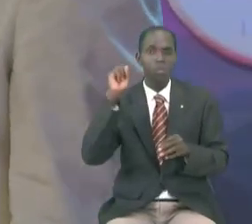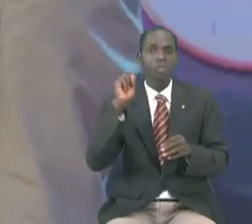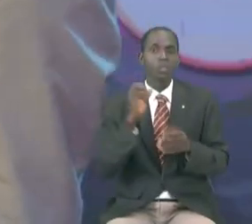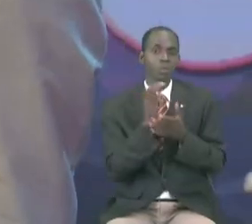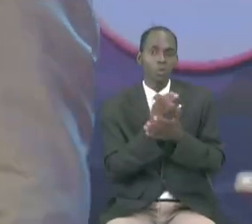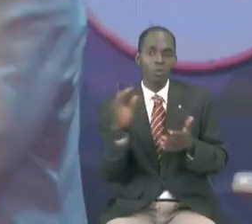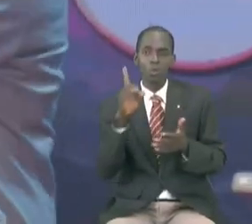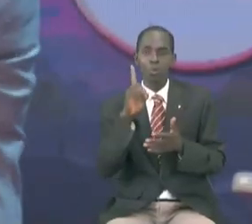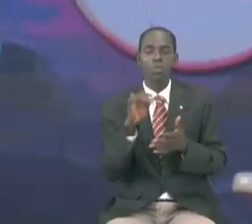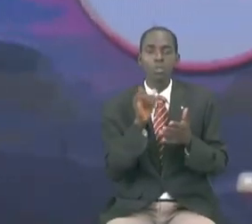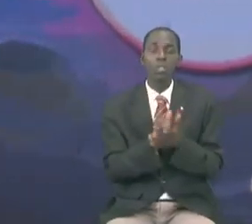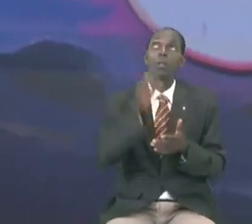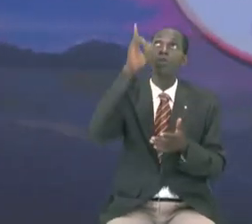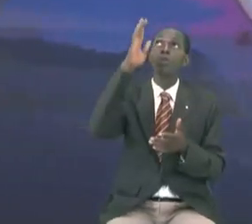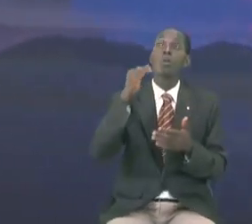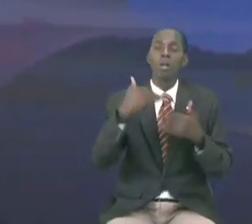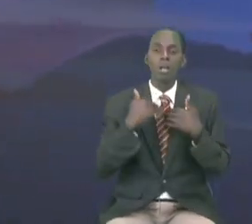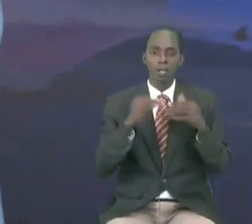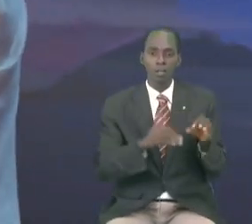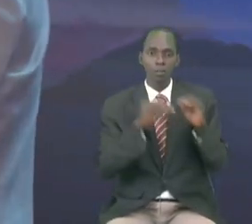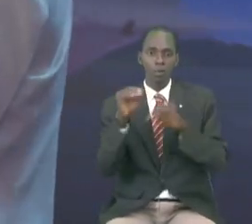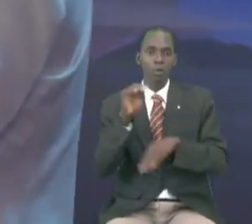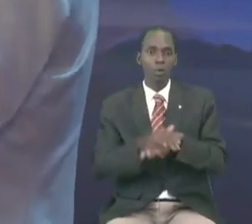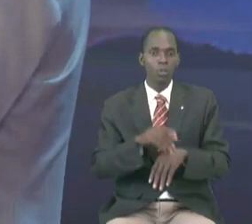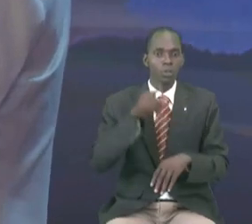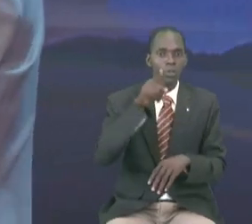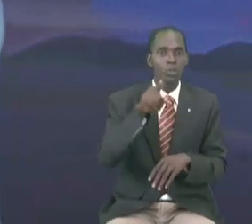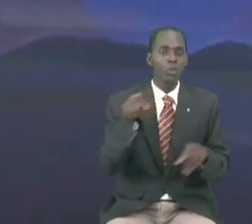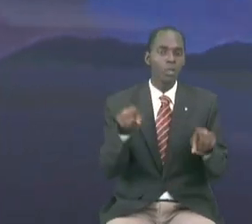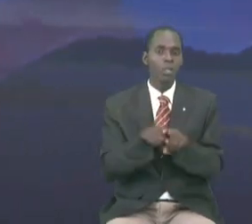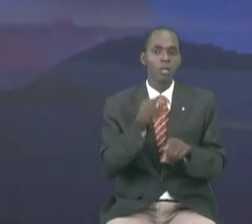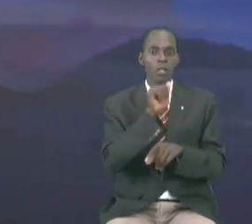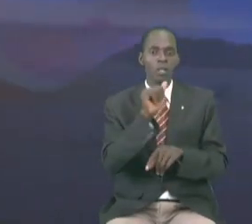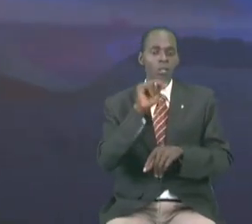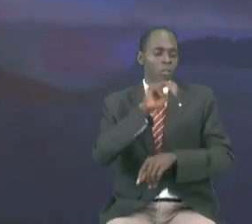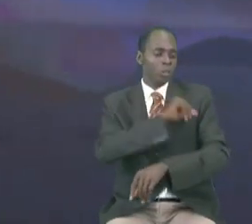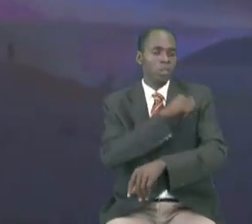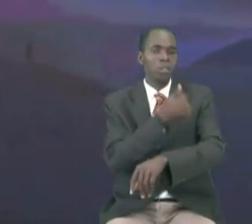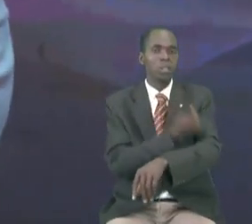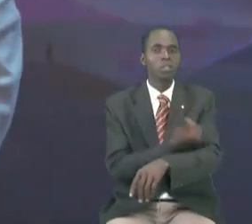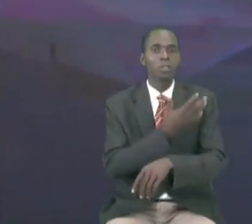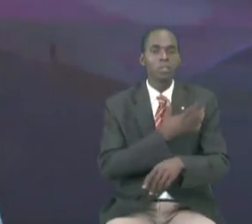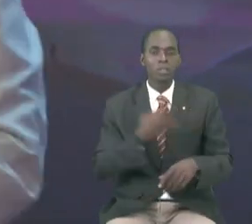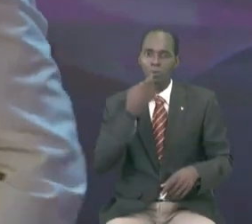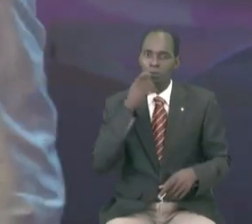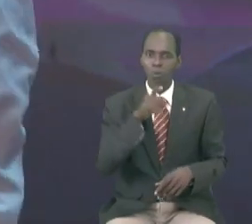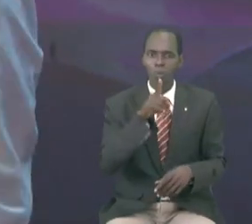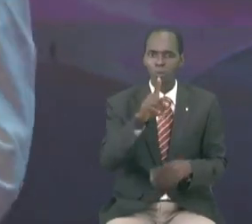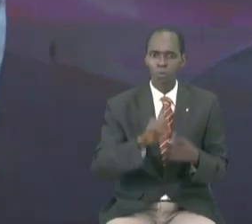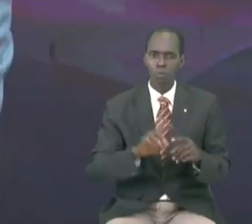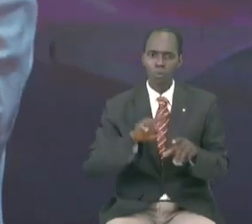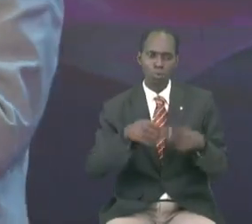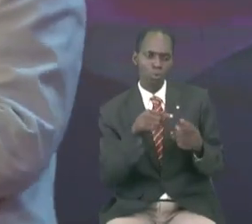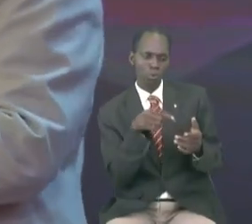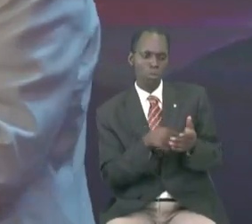says, this is the way, walk in thereby, and then you refuse, you do not fear God. You do not